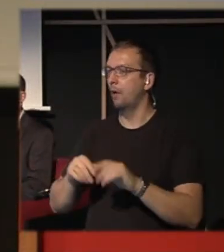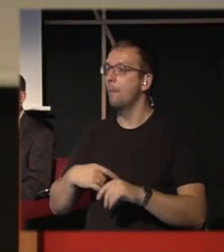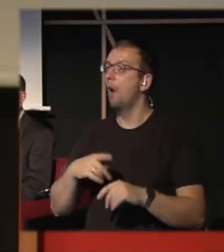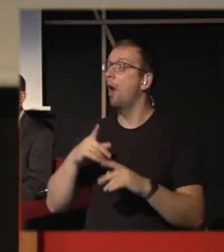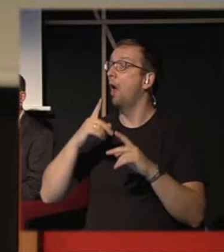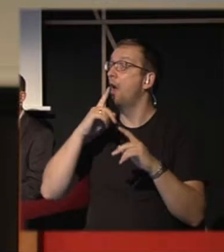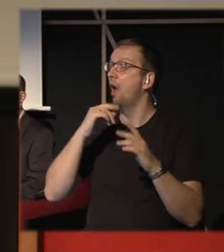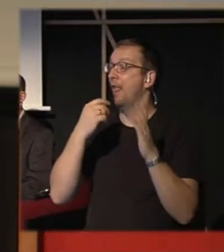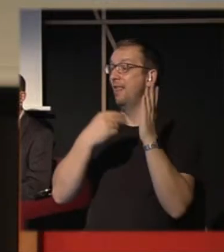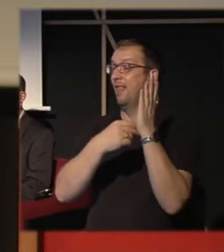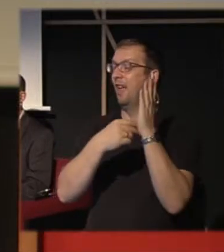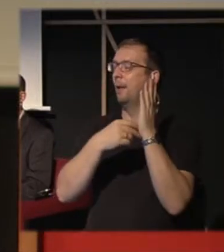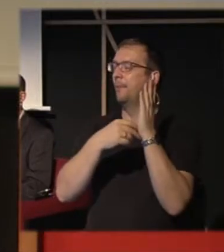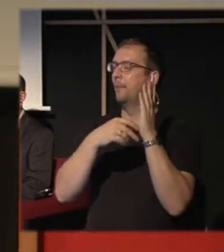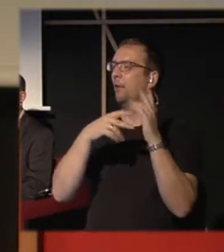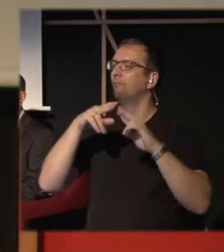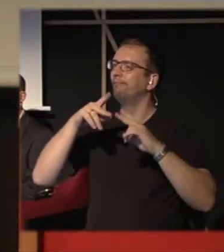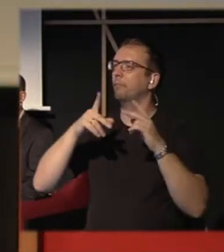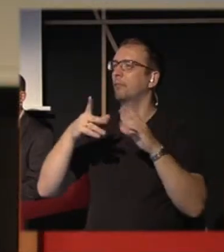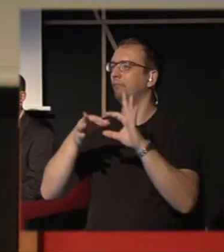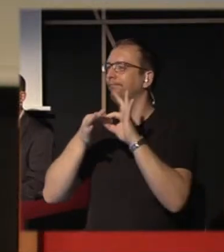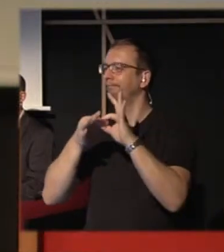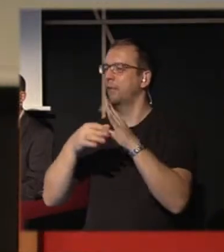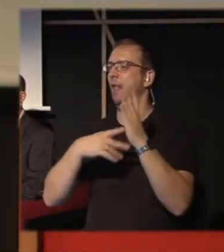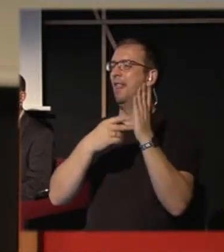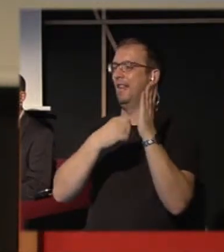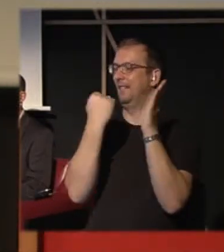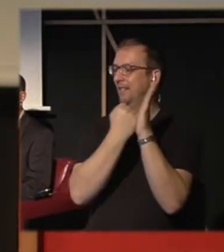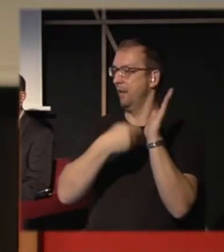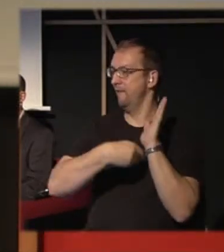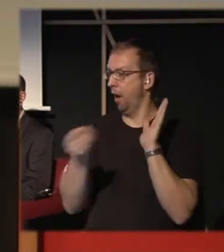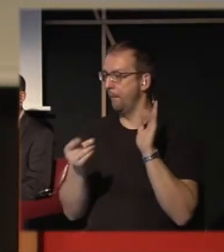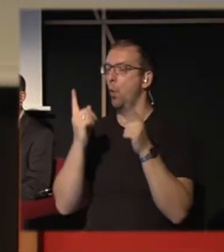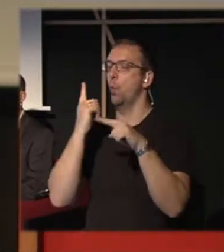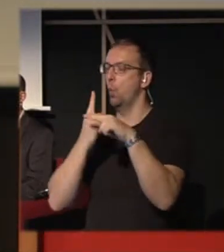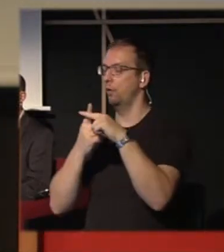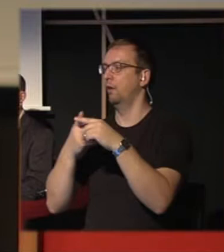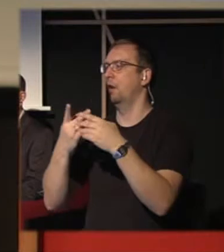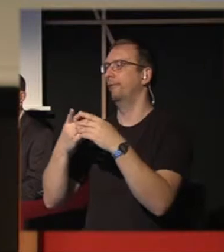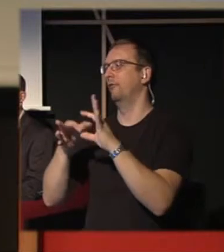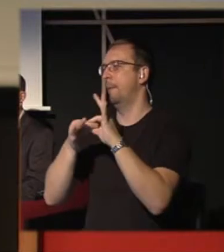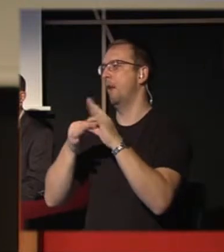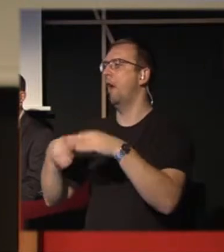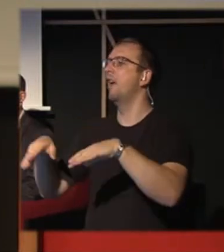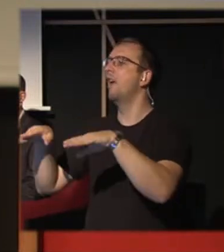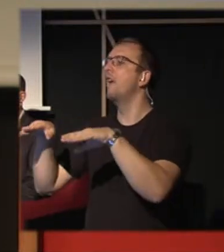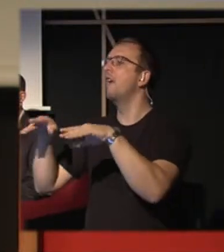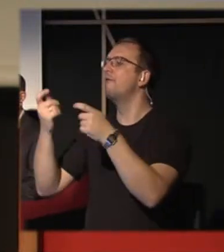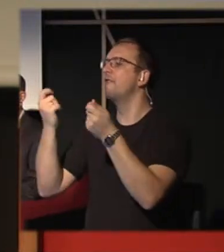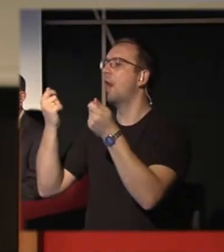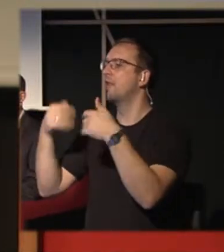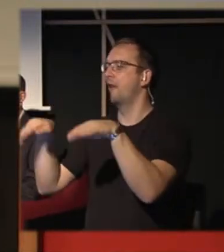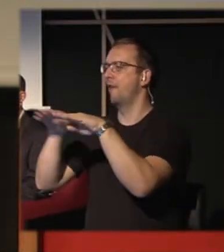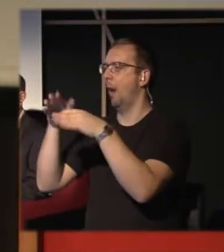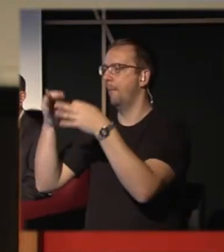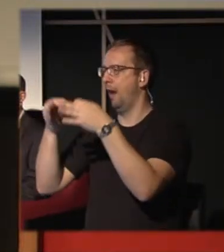that wishes to compete in our competitions have to get it, whereas FFP is for clubs that are in the competition and are subject to